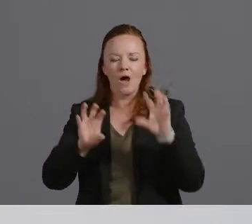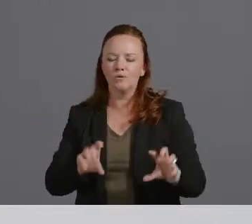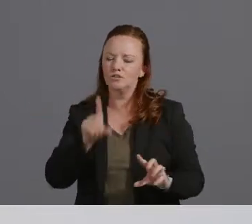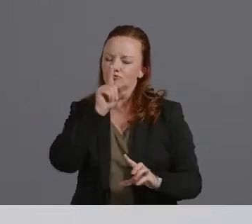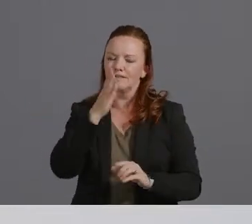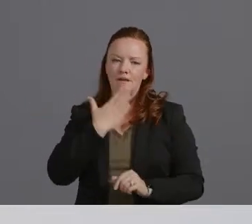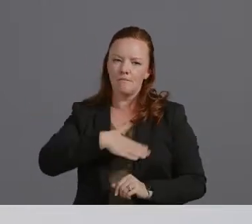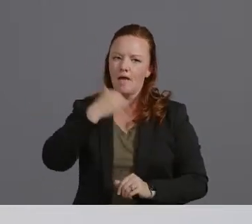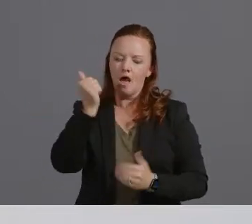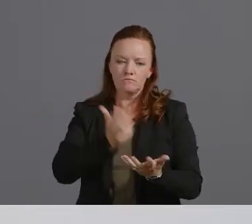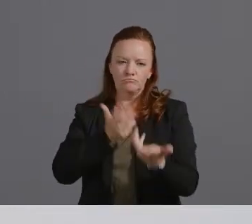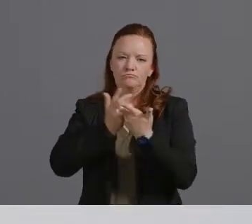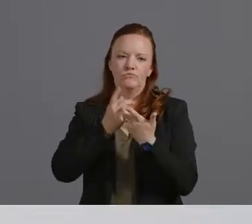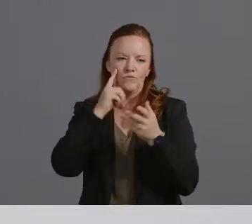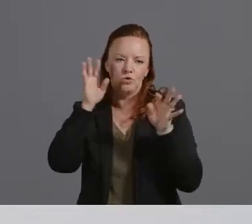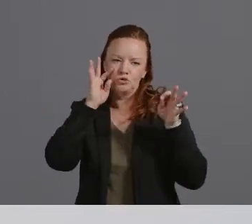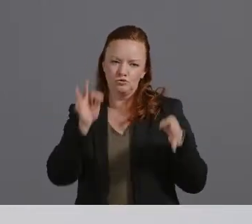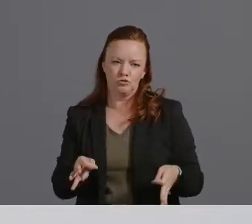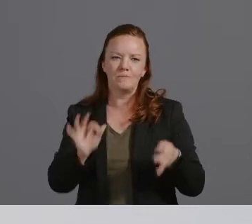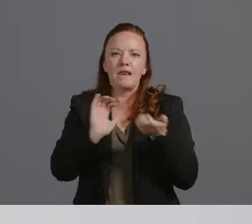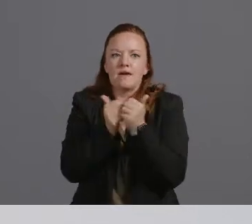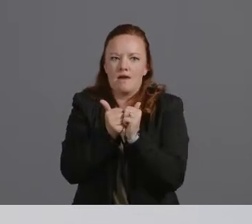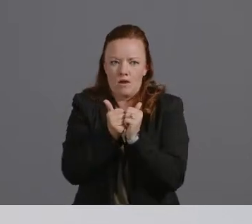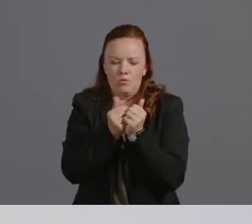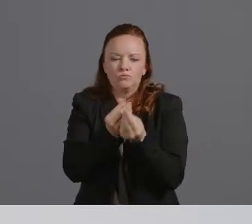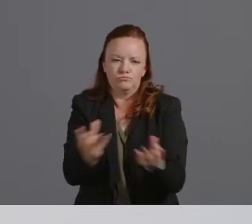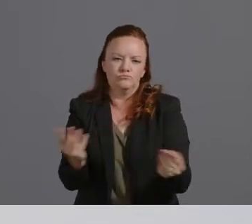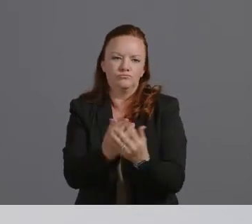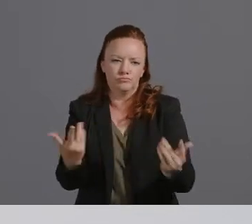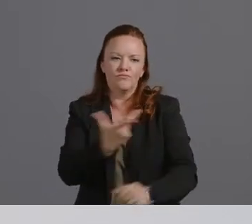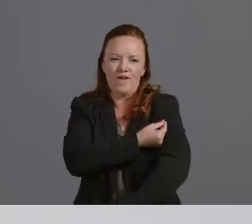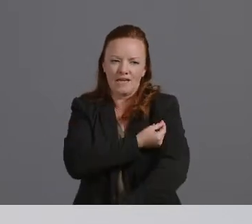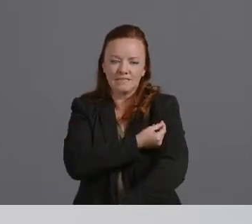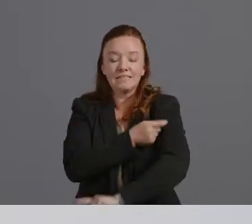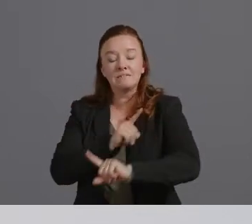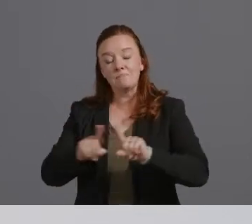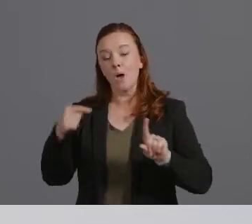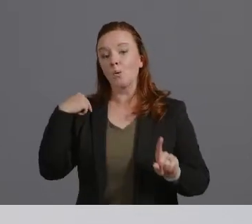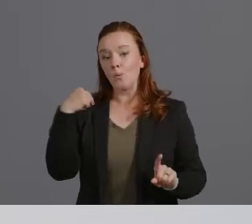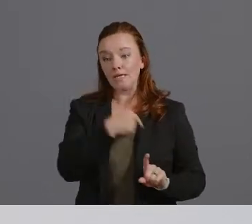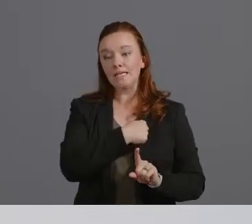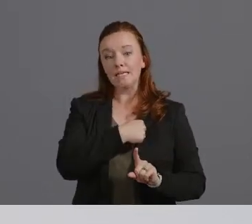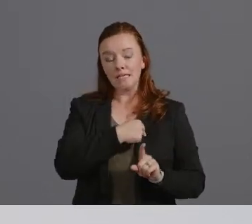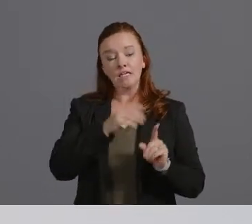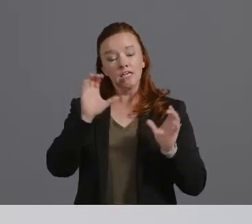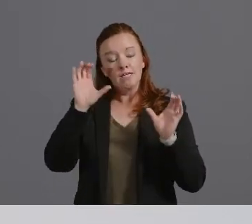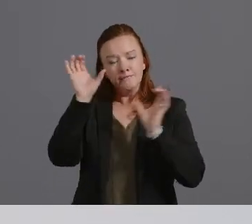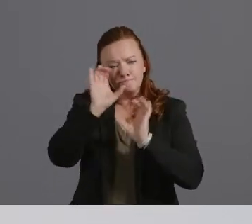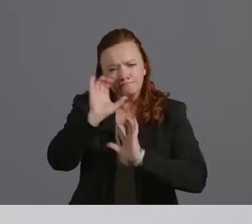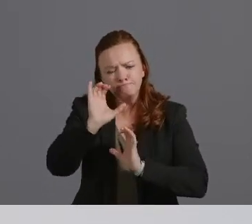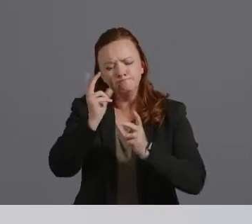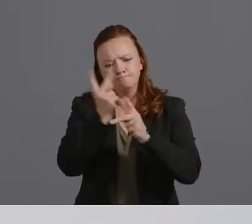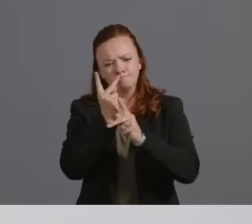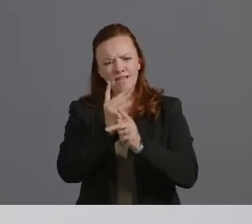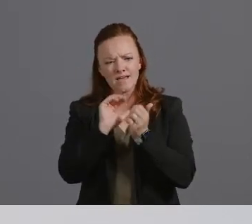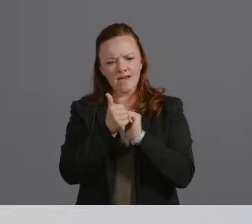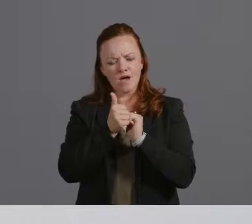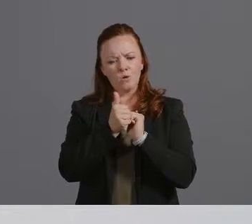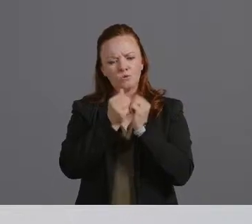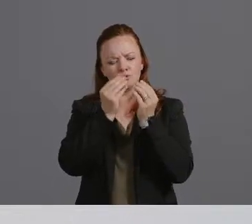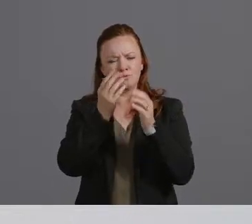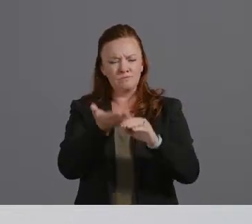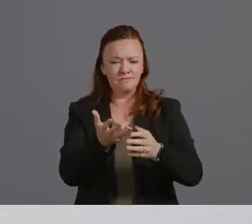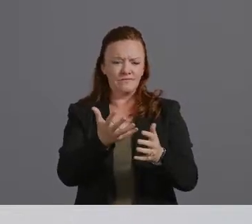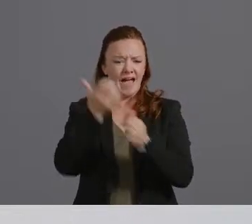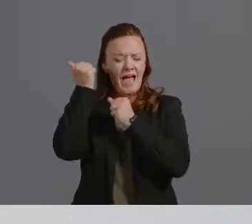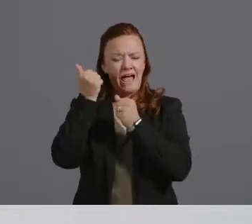best experts on determining how to get that out. But we continue to look for strategies on how we can increase vaccines.